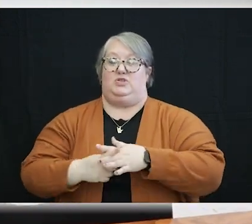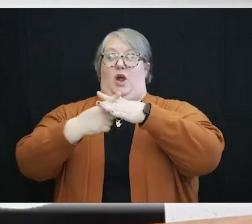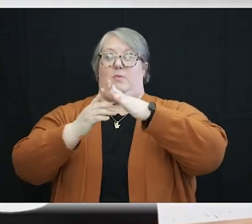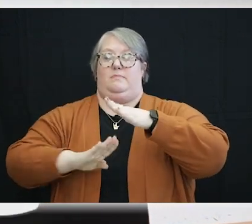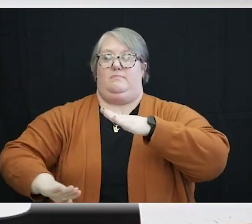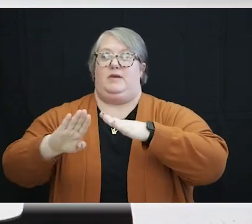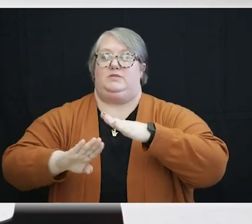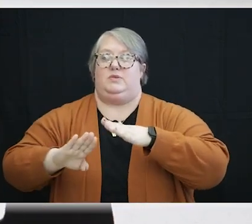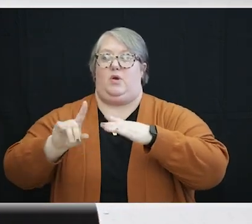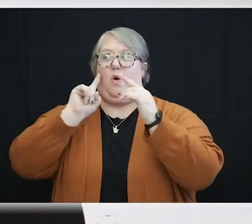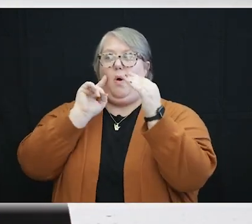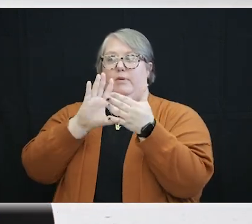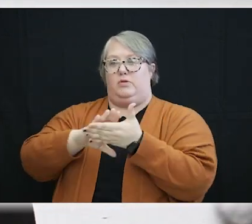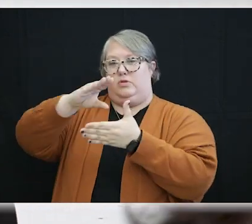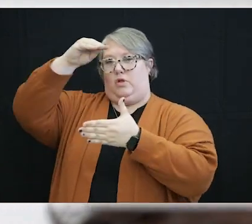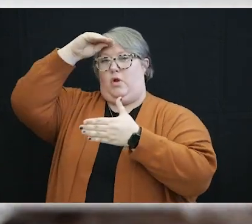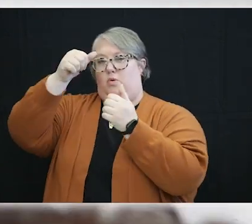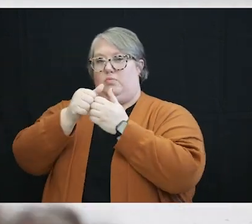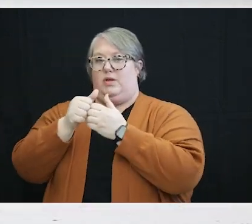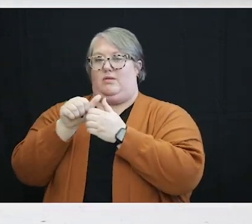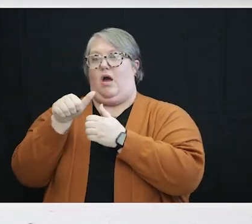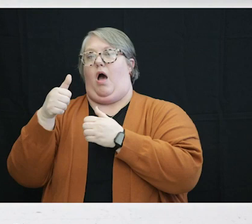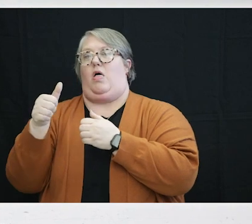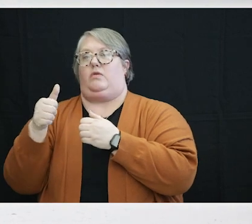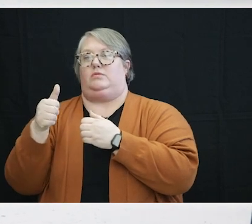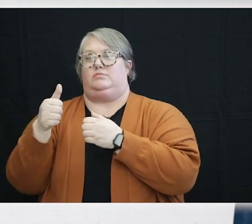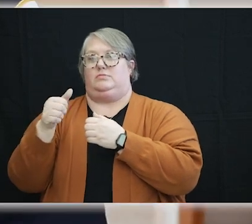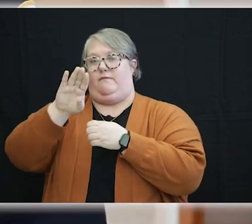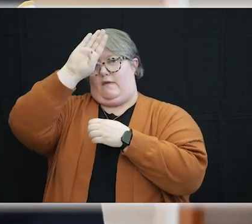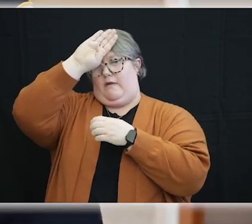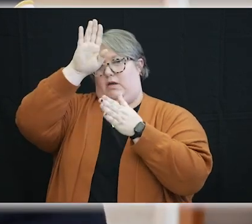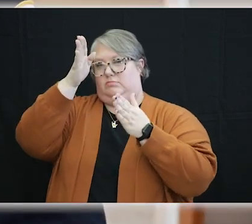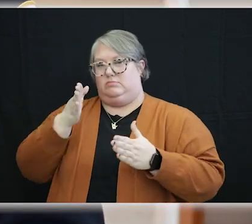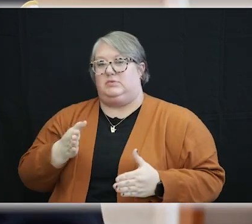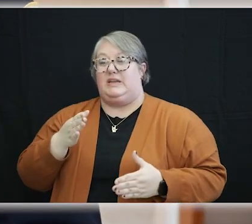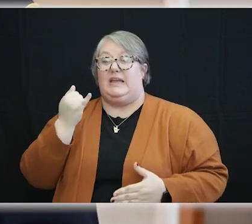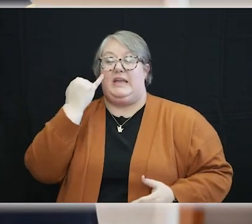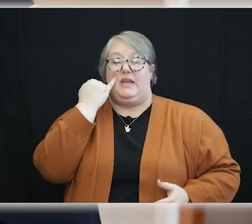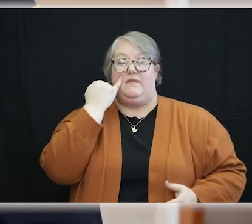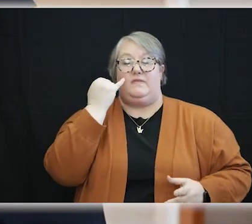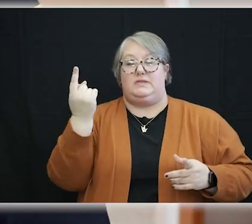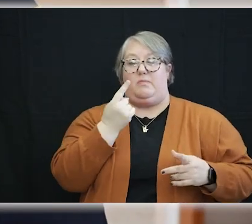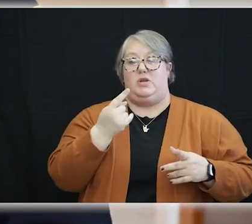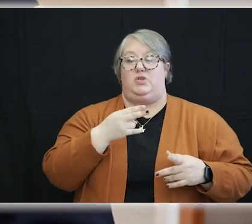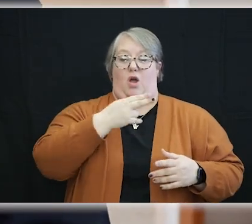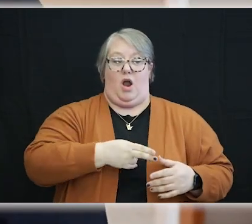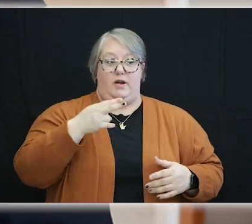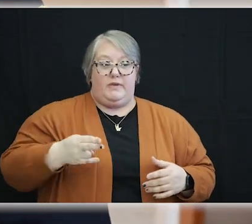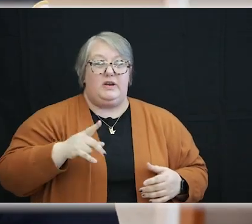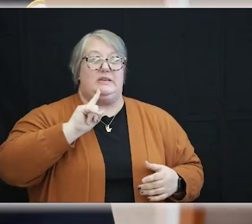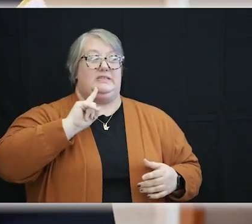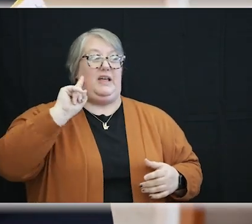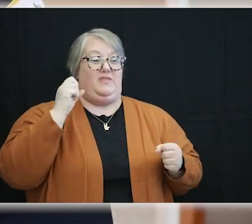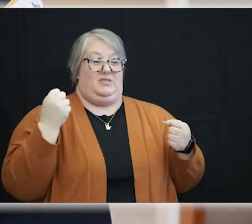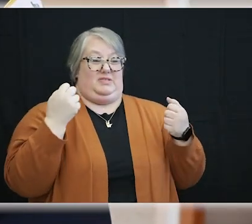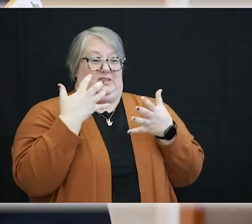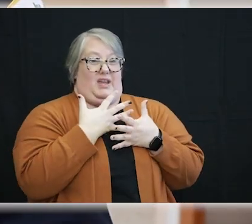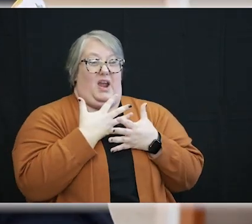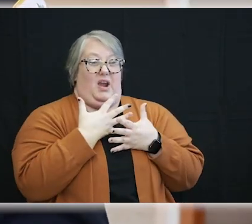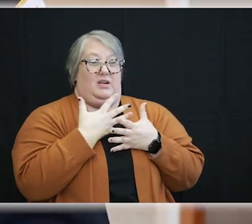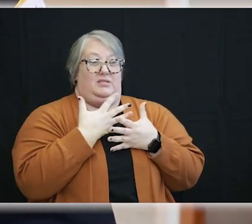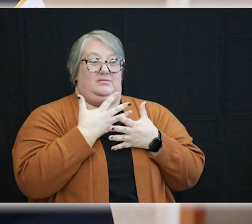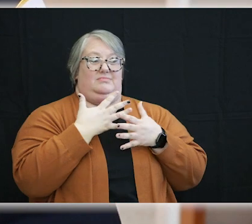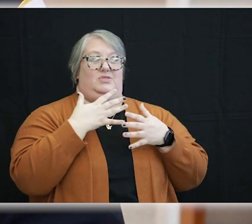with the basics and is hoping to learn with his fellow firefighters. If someone's hard of hearing or they are deaf,